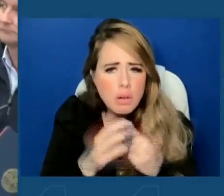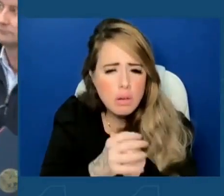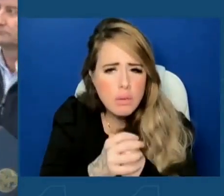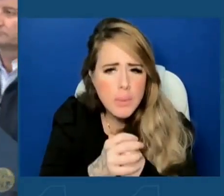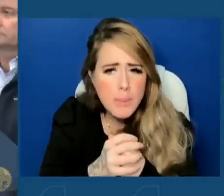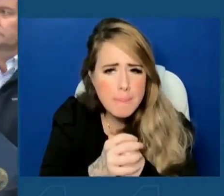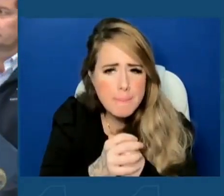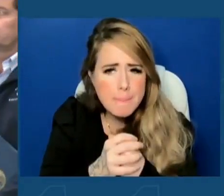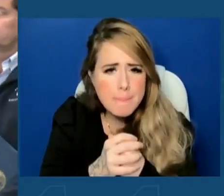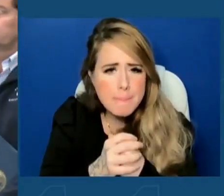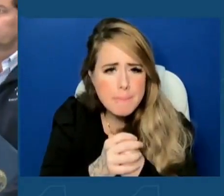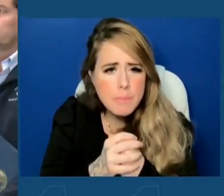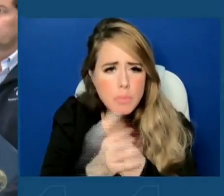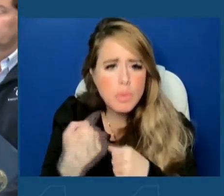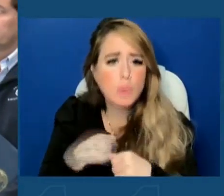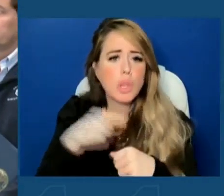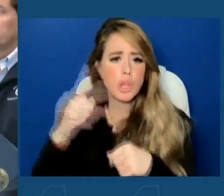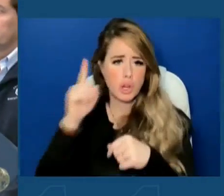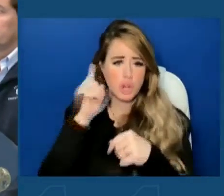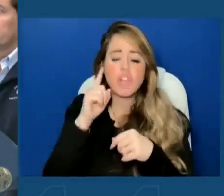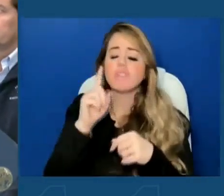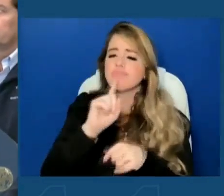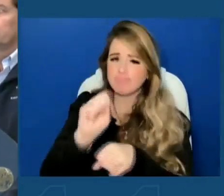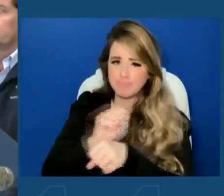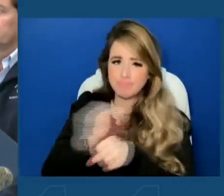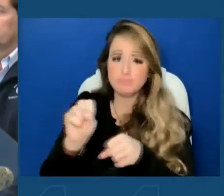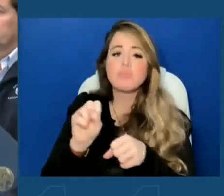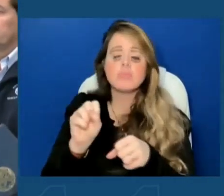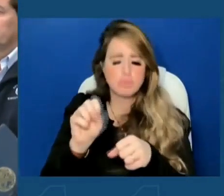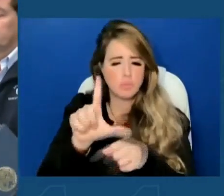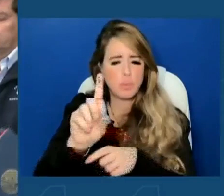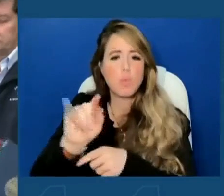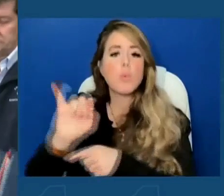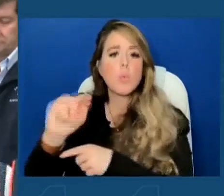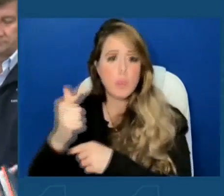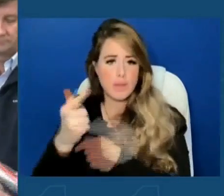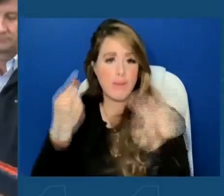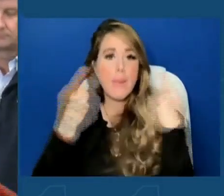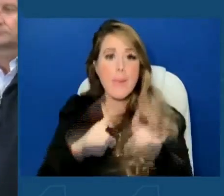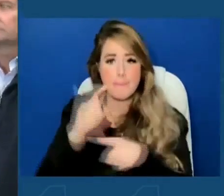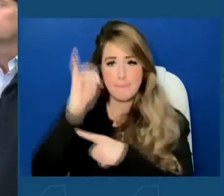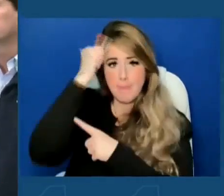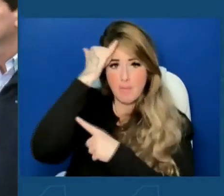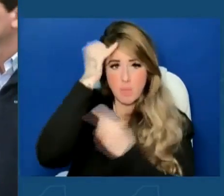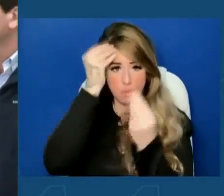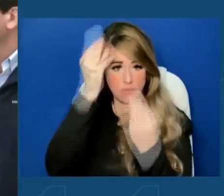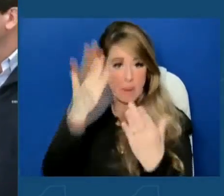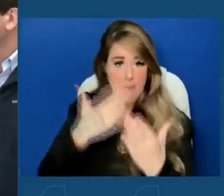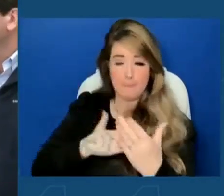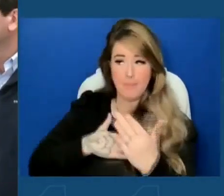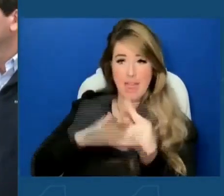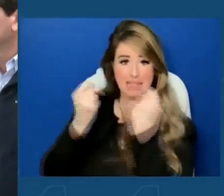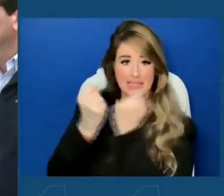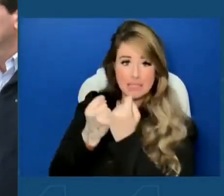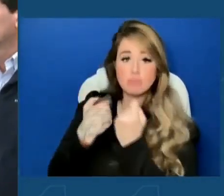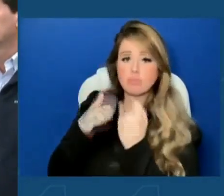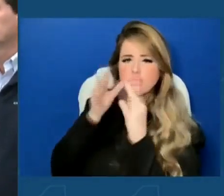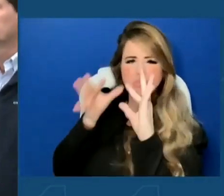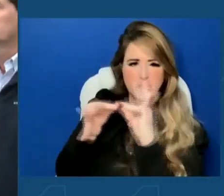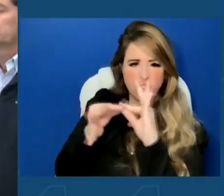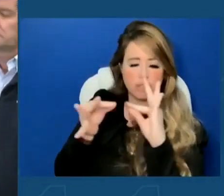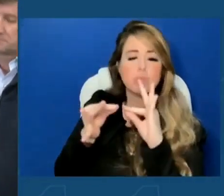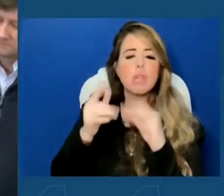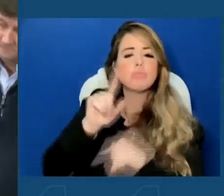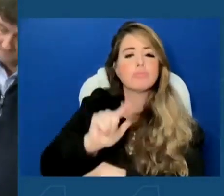Jonathan, there has been some looting in the city of Buffalo. Let me just mention my team that I'm with very quickly, and then I'll turn that over to